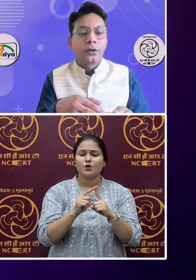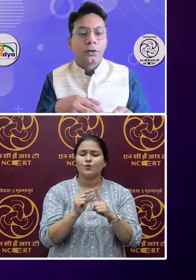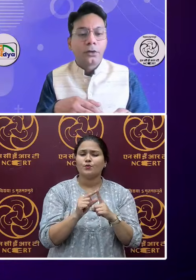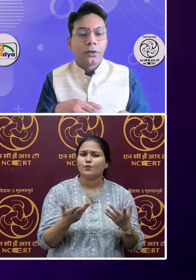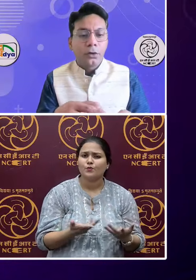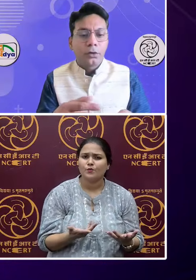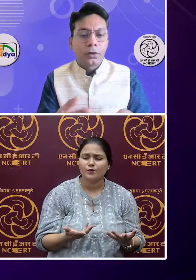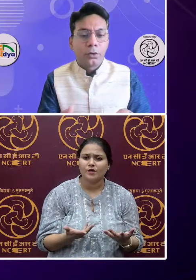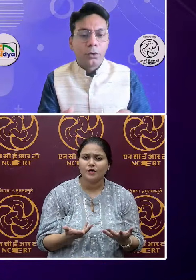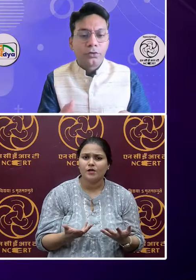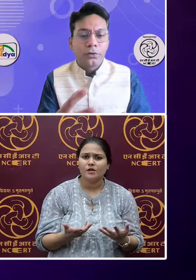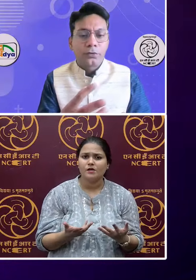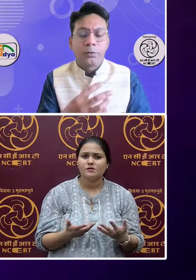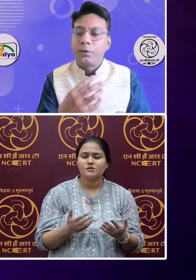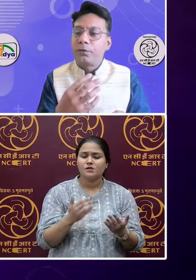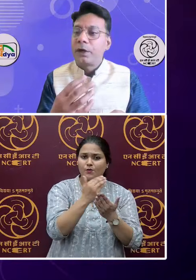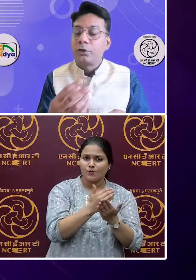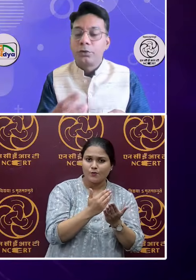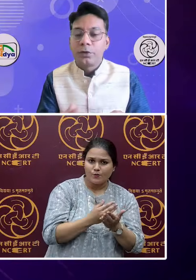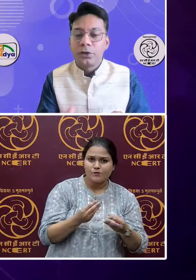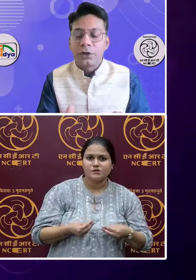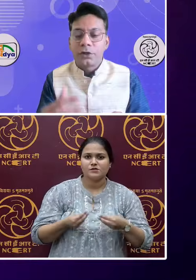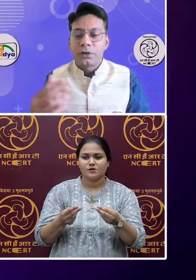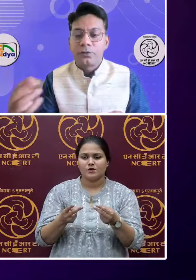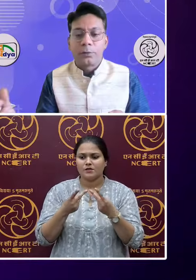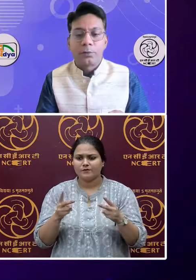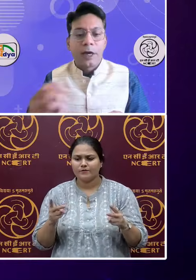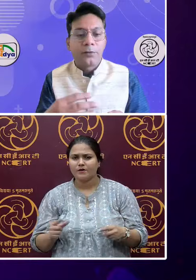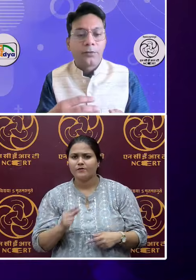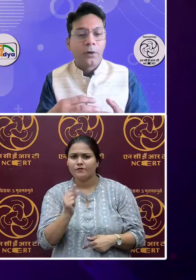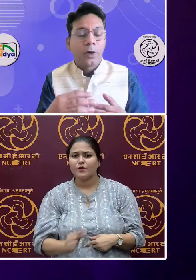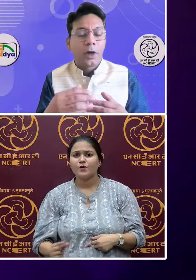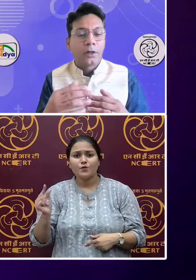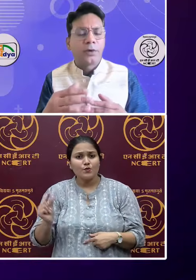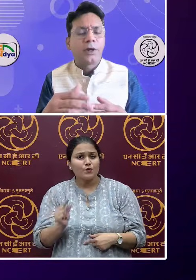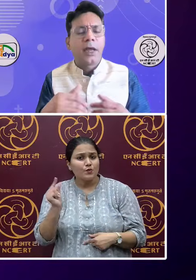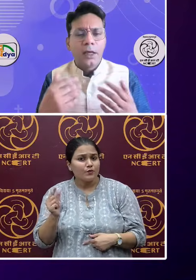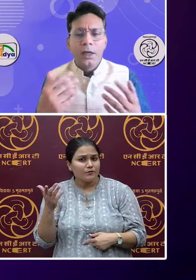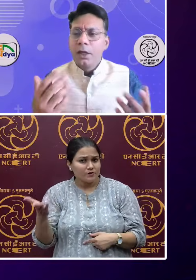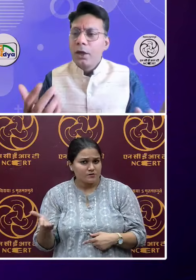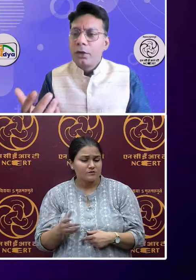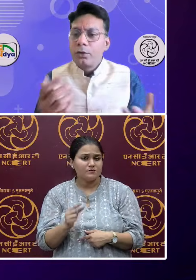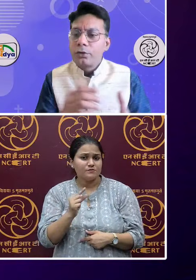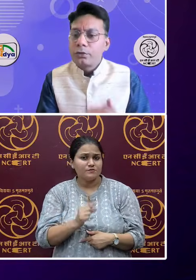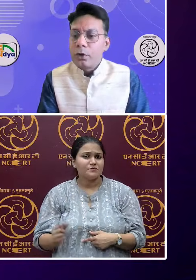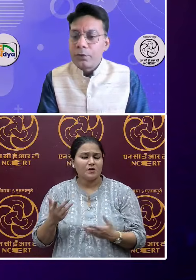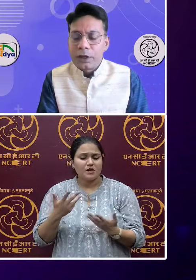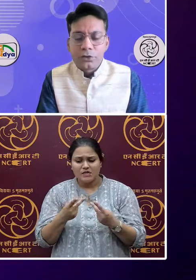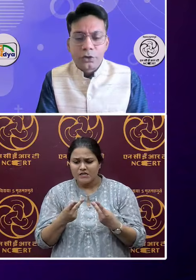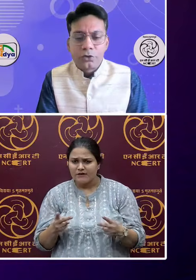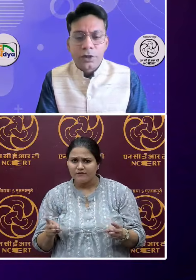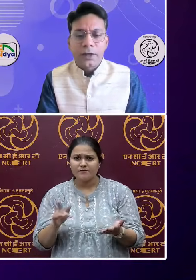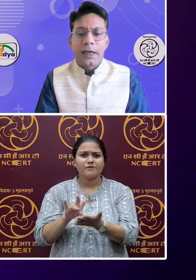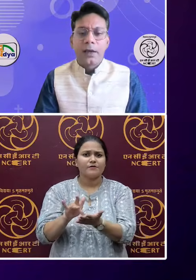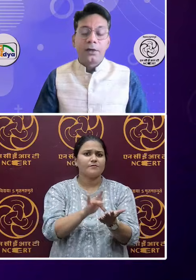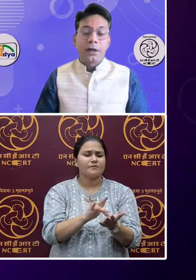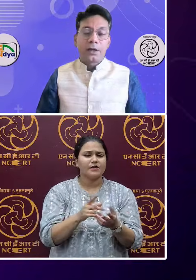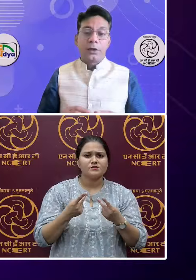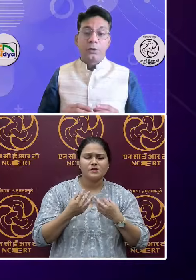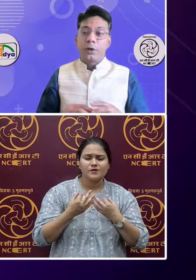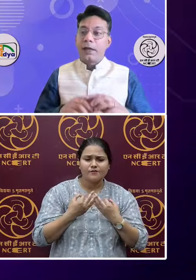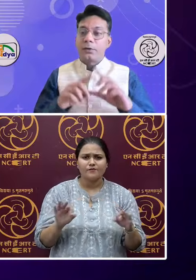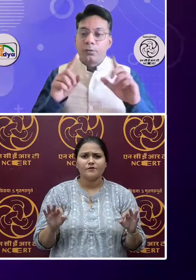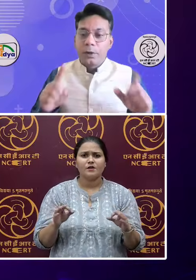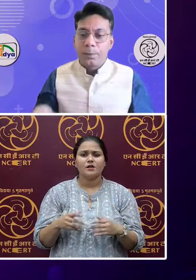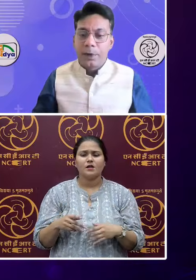aggregate courses from different universities, different platform, or different any course offering institutions, and learner